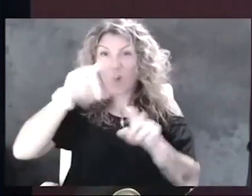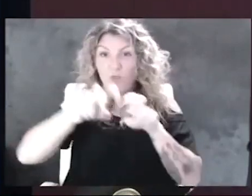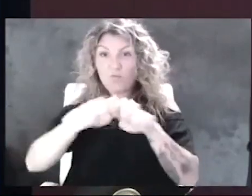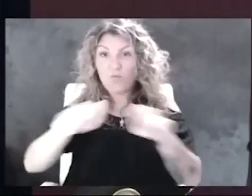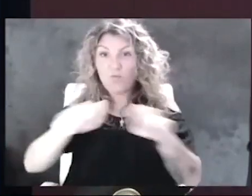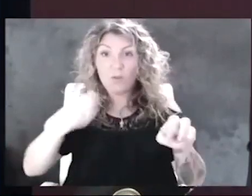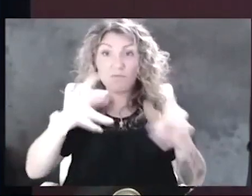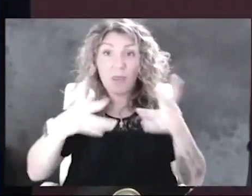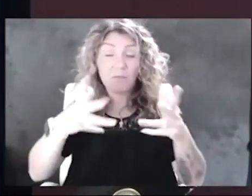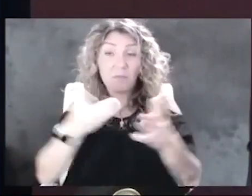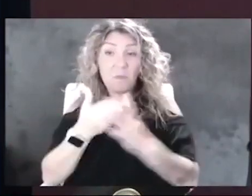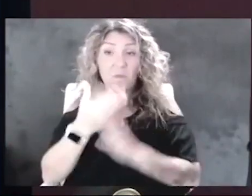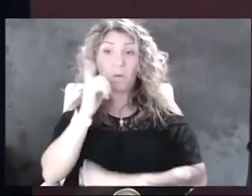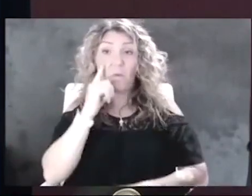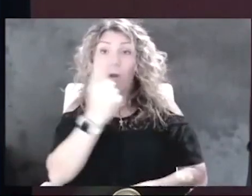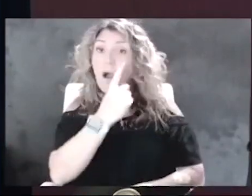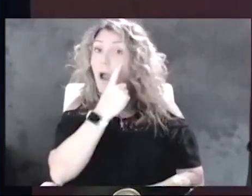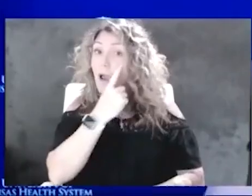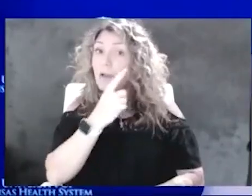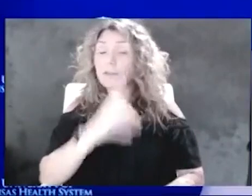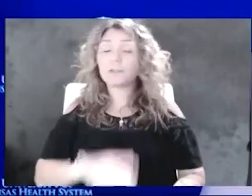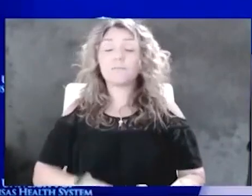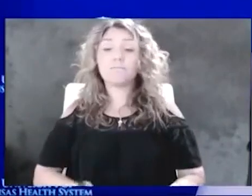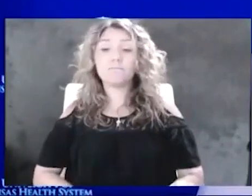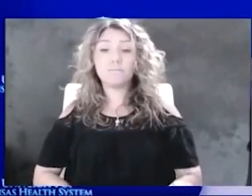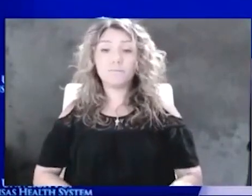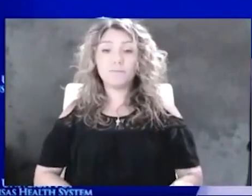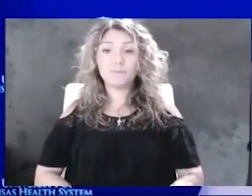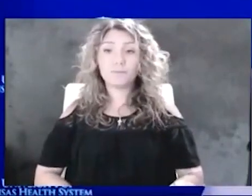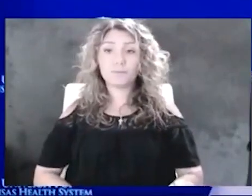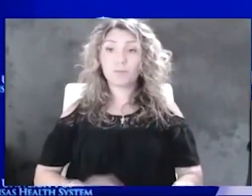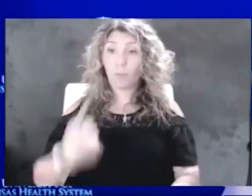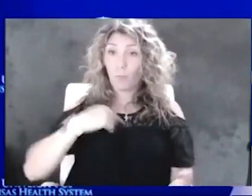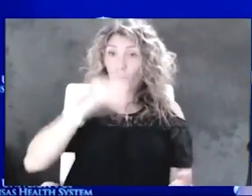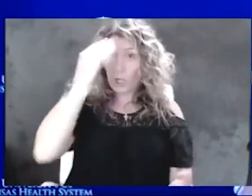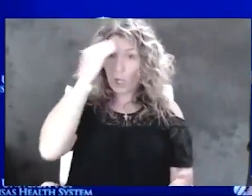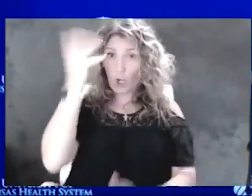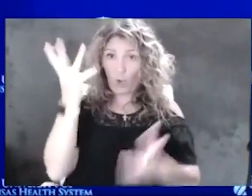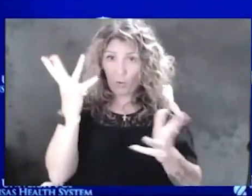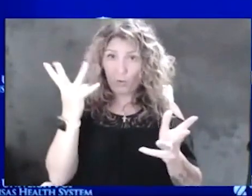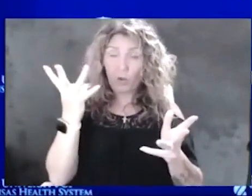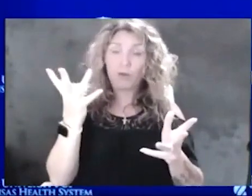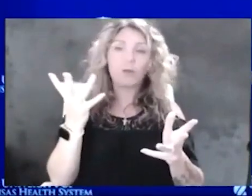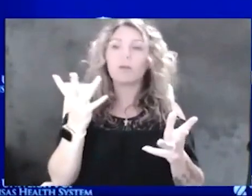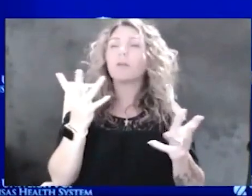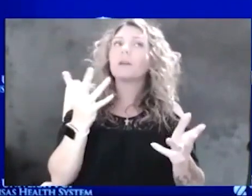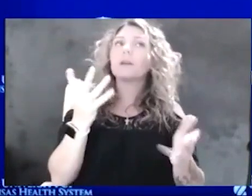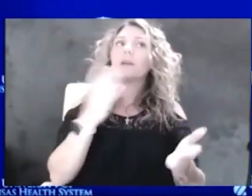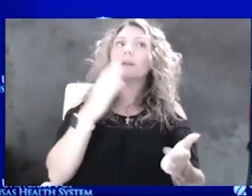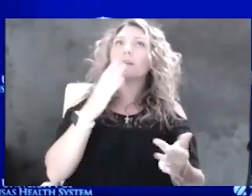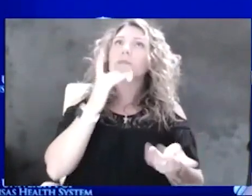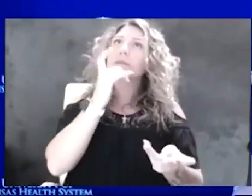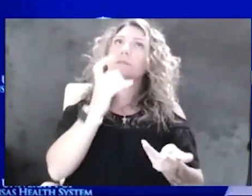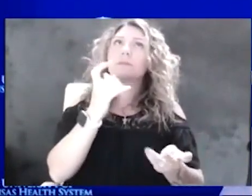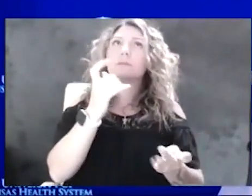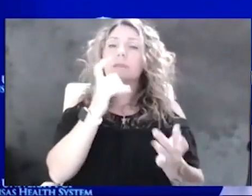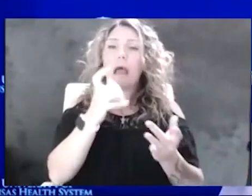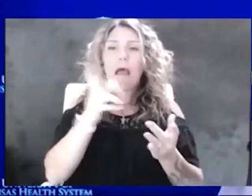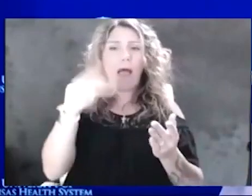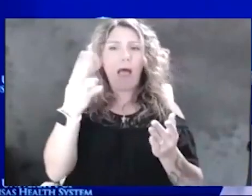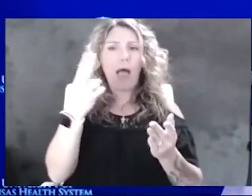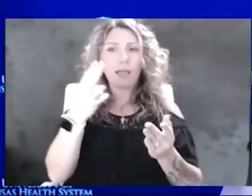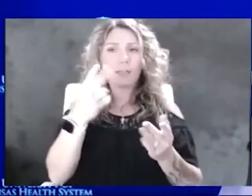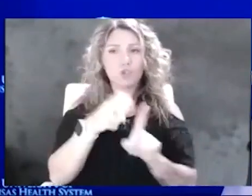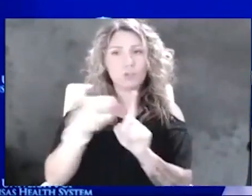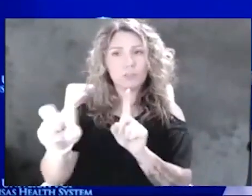eyes? Yeah, we do know it is a less significant means of transmission and getting it through